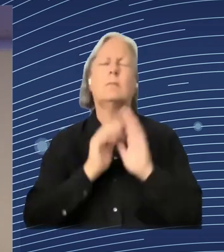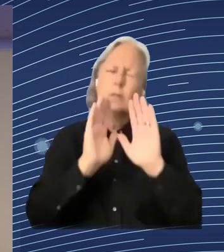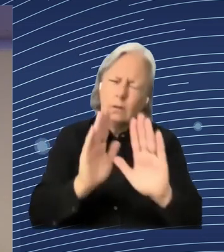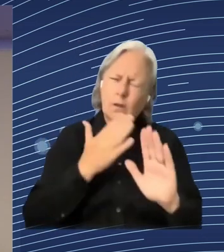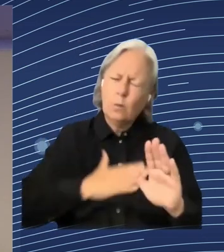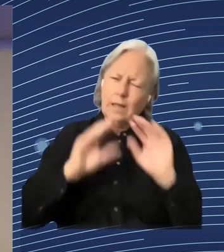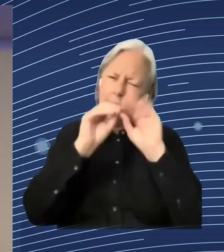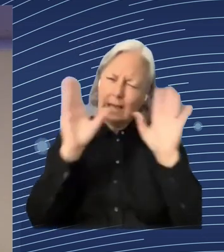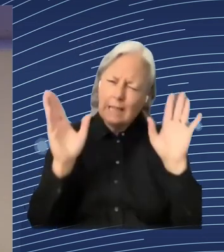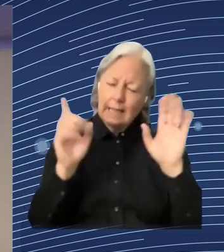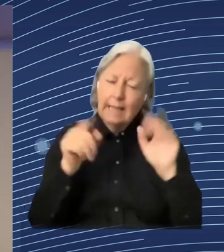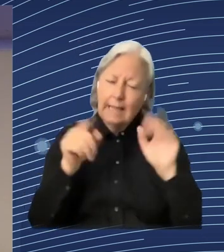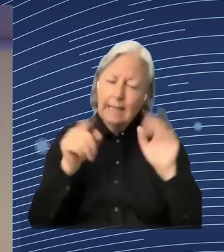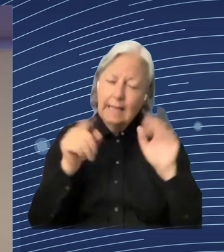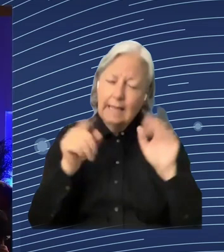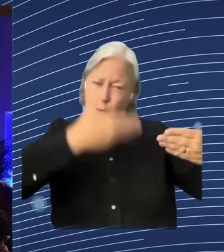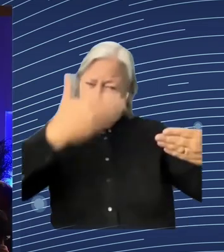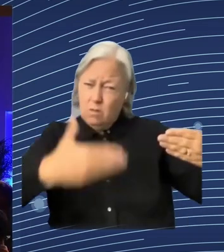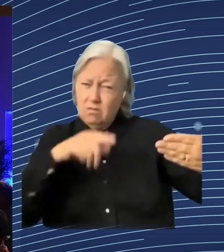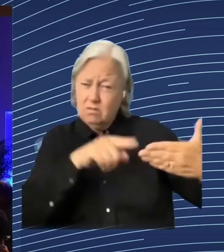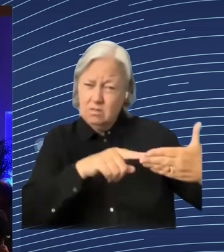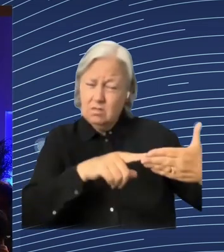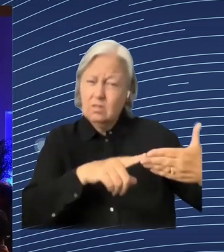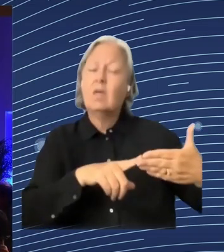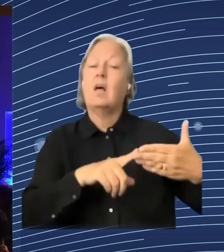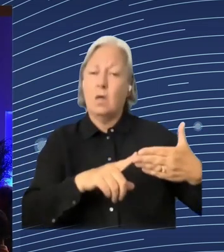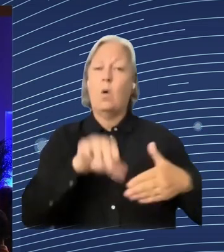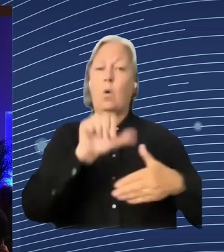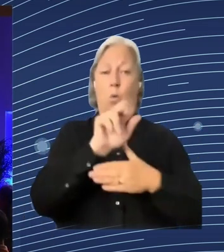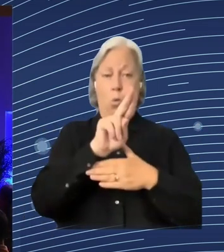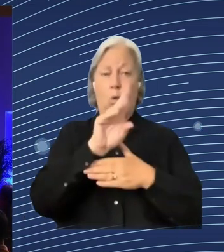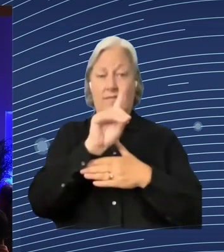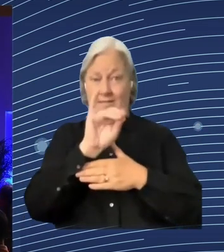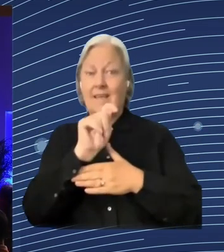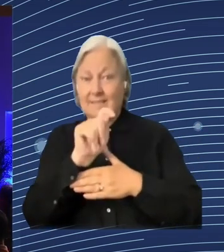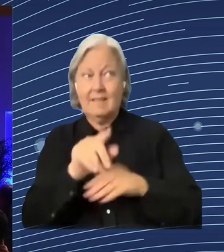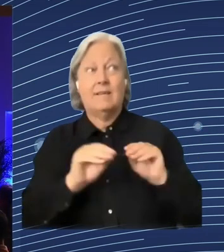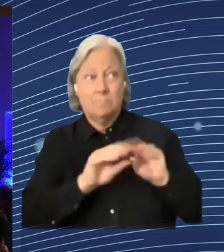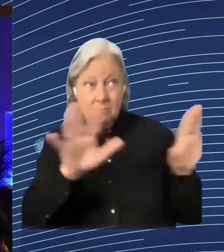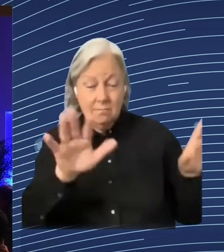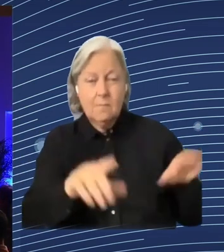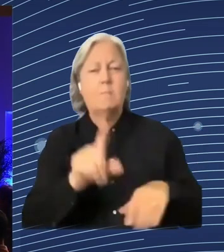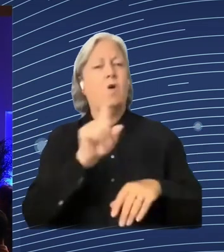reports and the audit are published, but not the algorithm, and they're not open access. Are they patented,